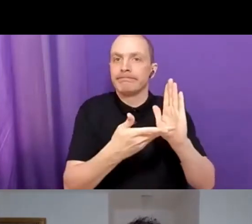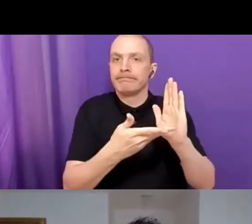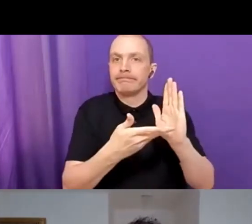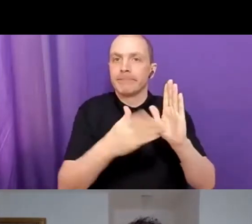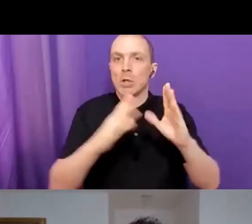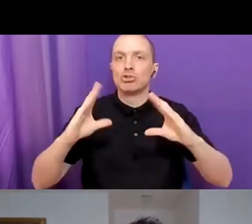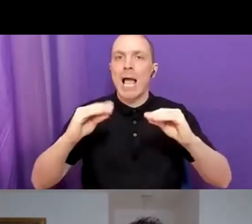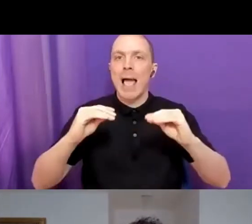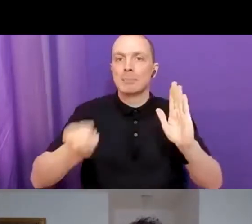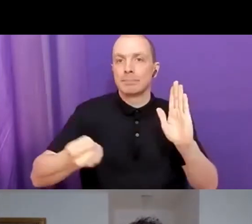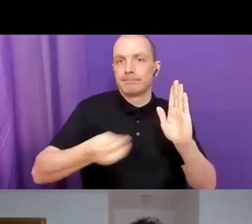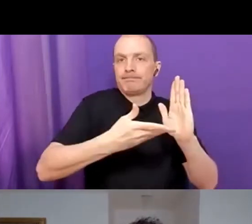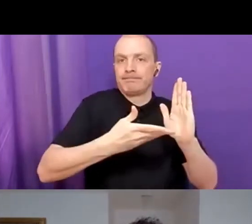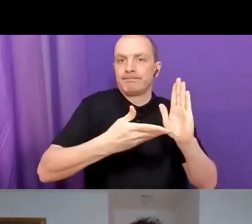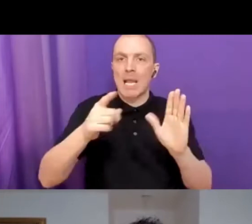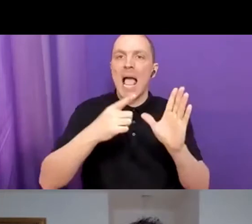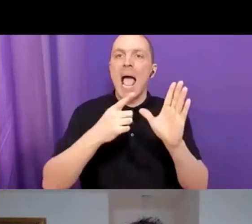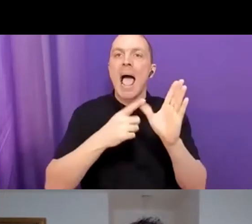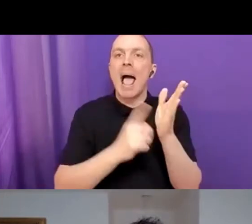to resolve that for you.